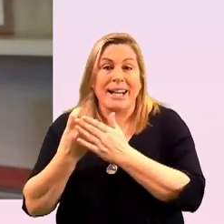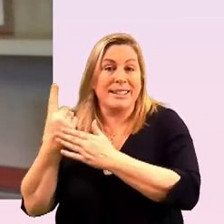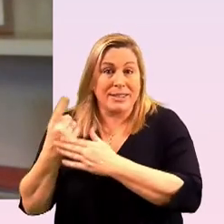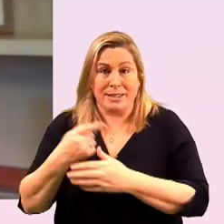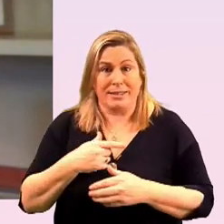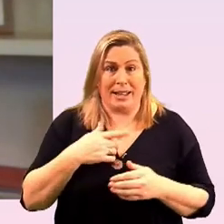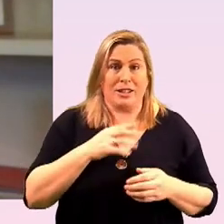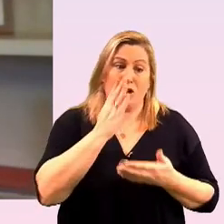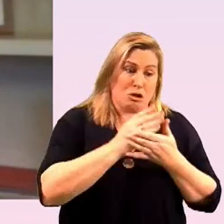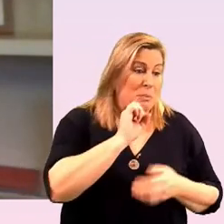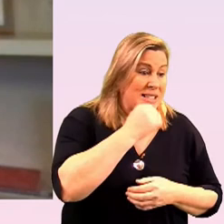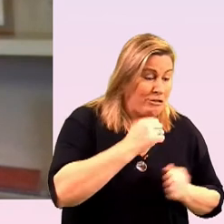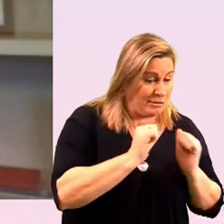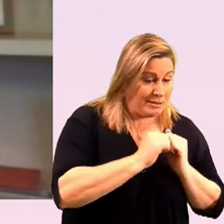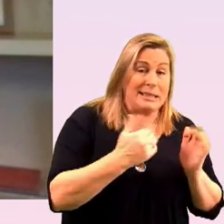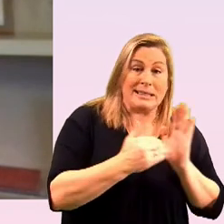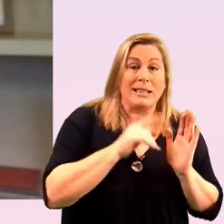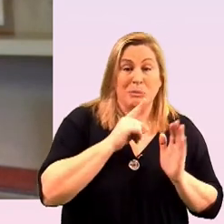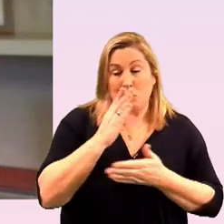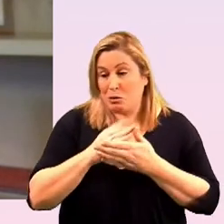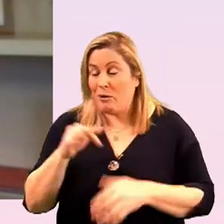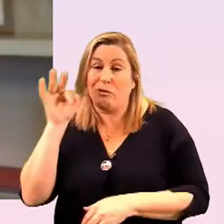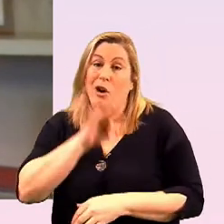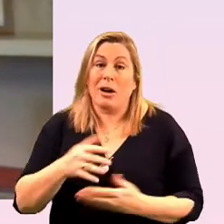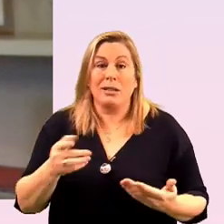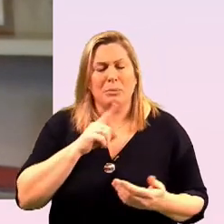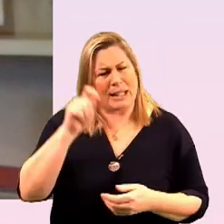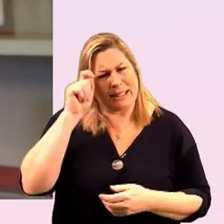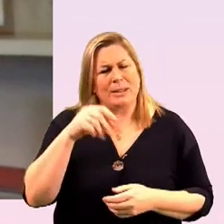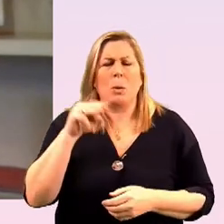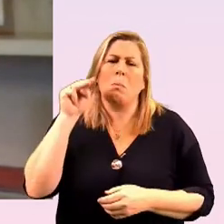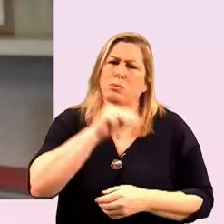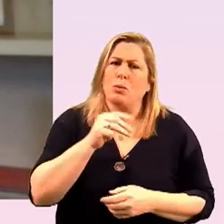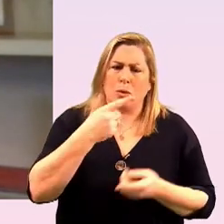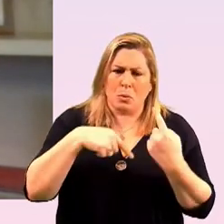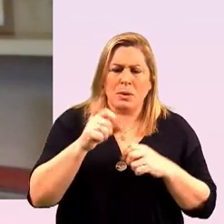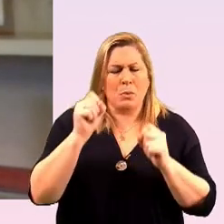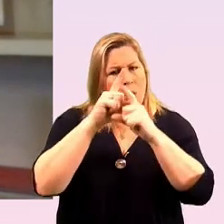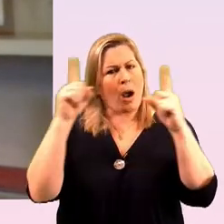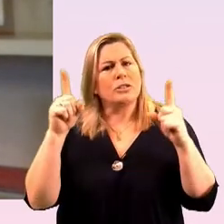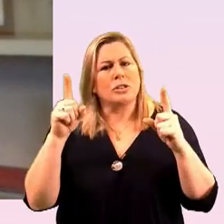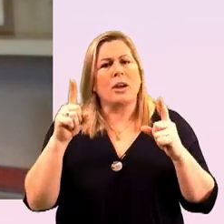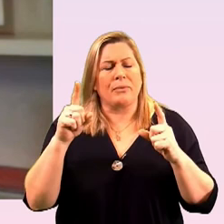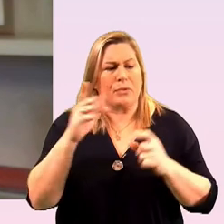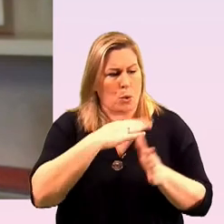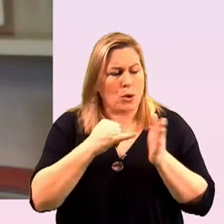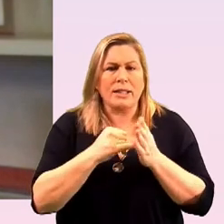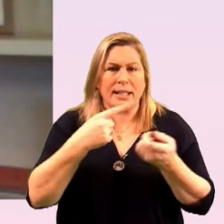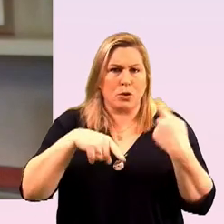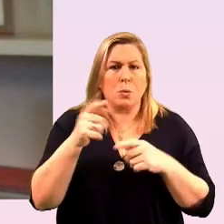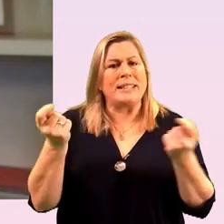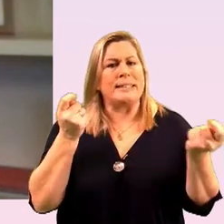fun. I think also was critical that, we were so conscious of the organizations we deal